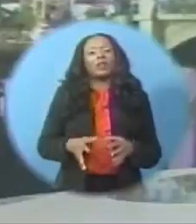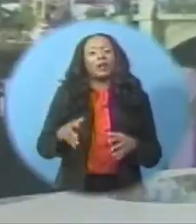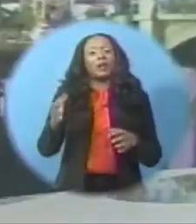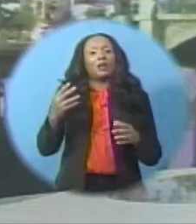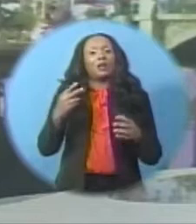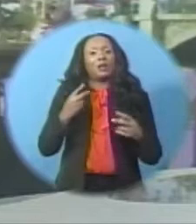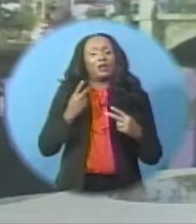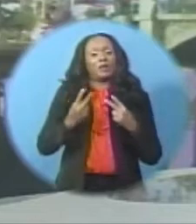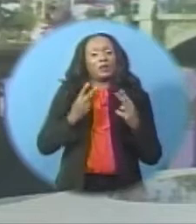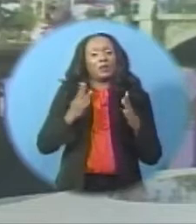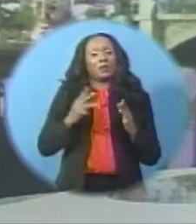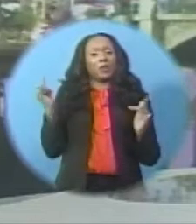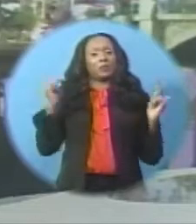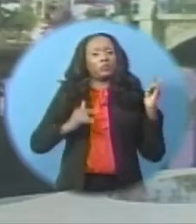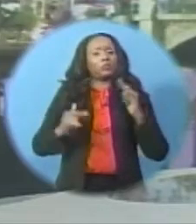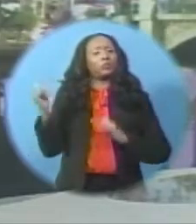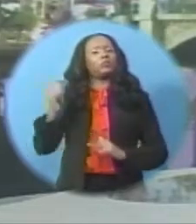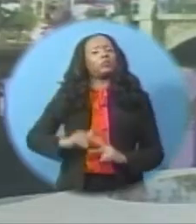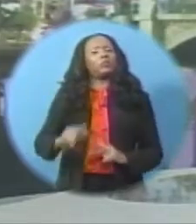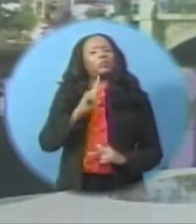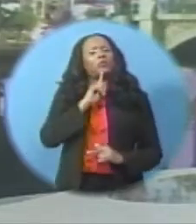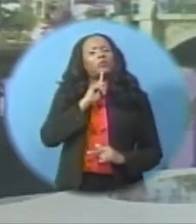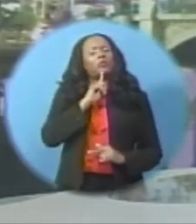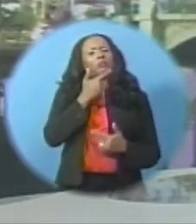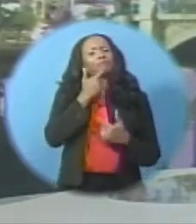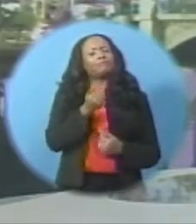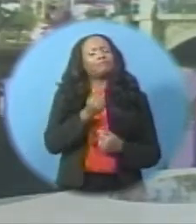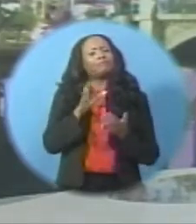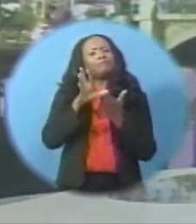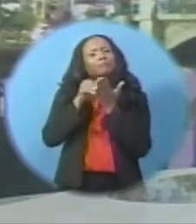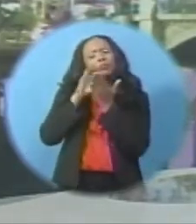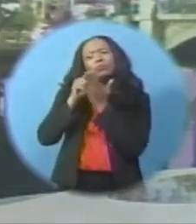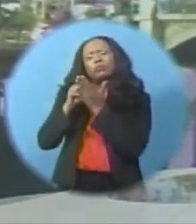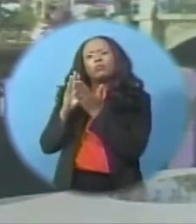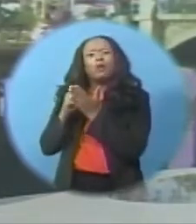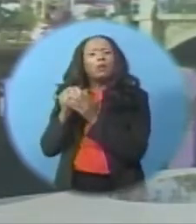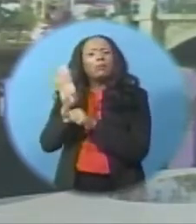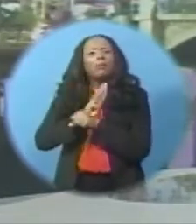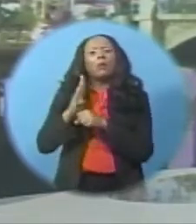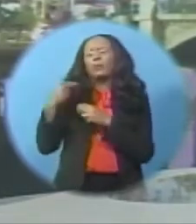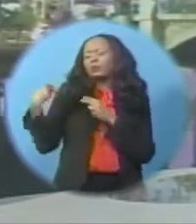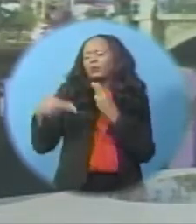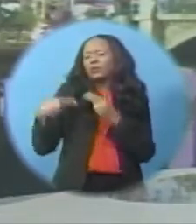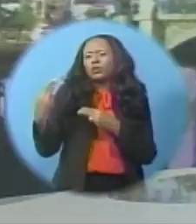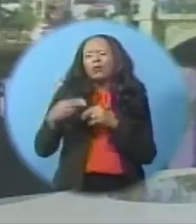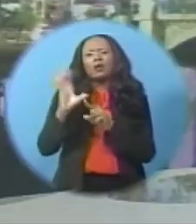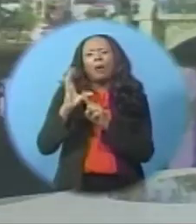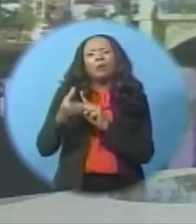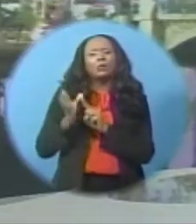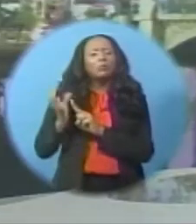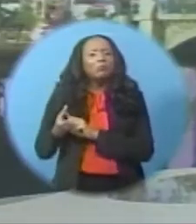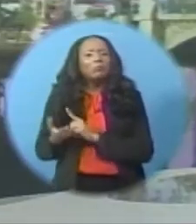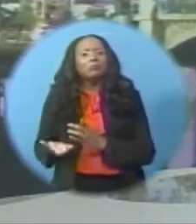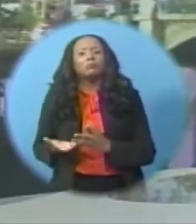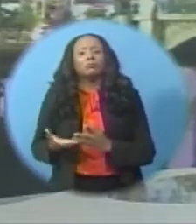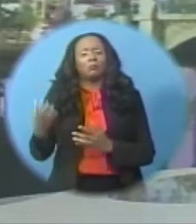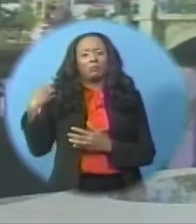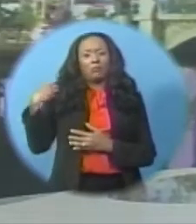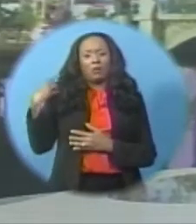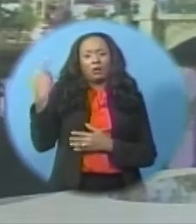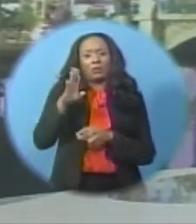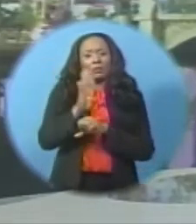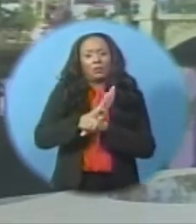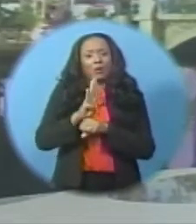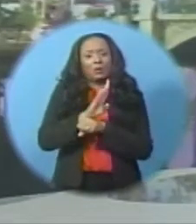Modern-day visitors to Barbados remain keen to learn about the country's rich culture and history. This from head of the Barbados